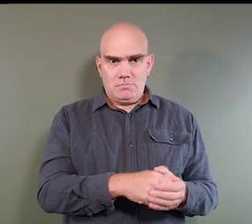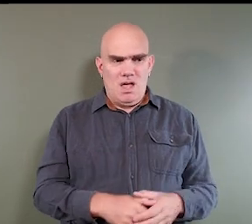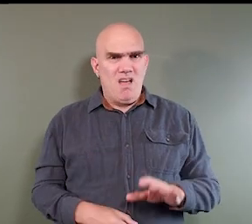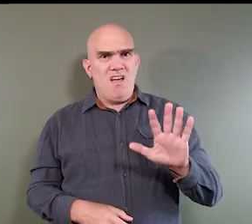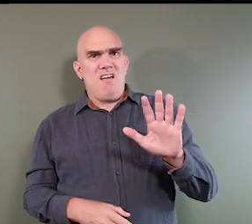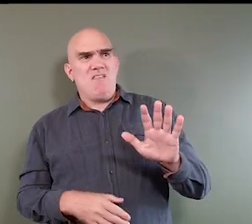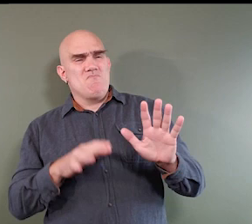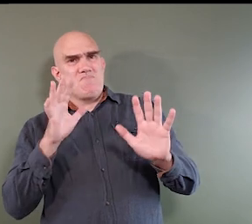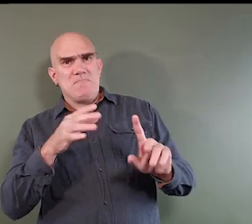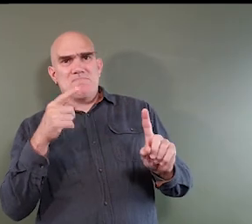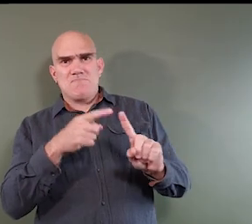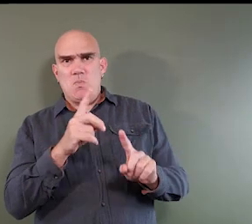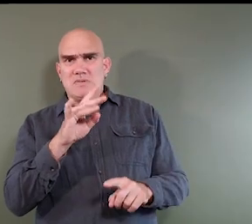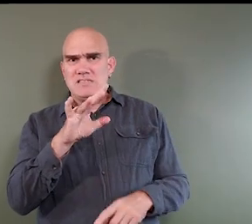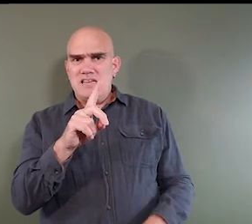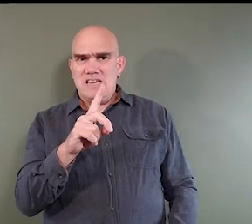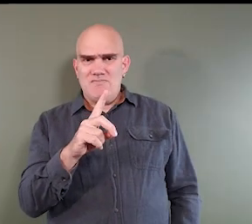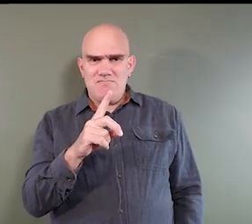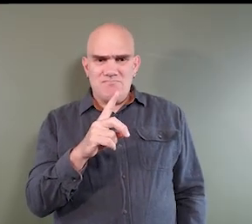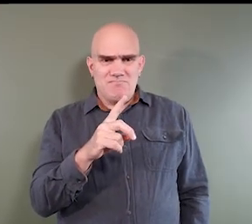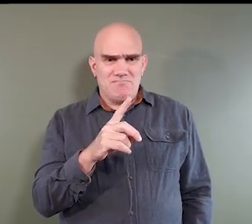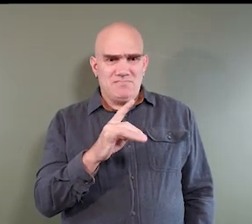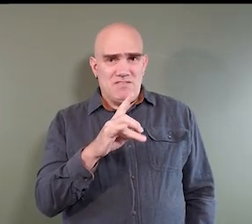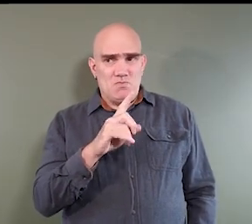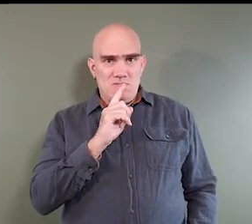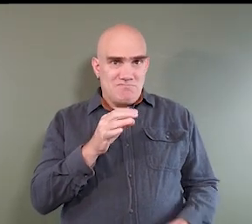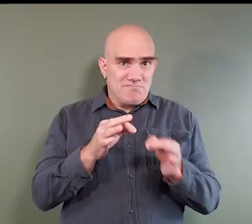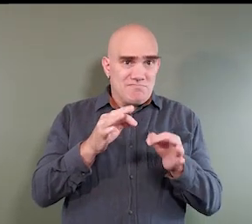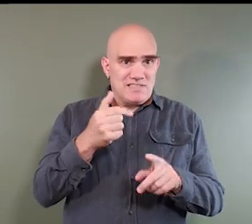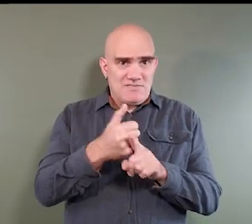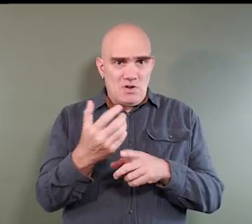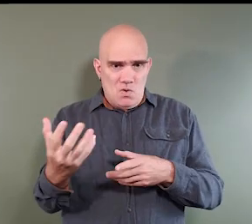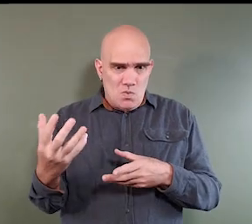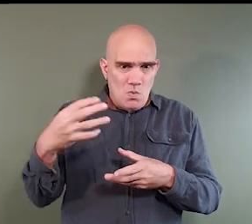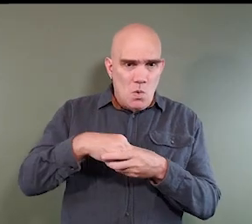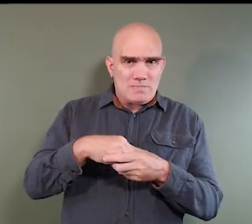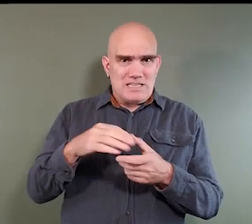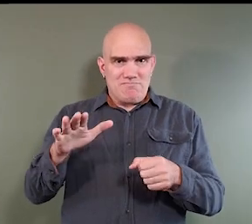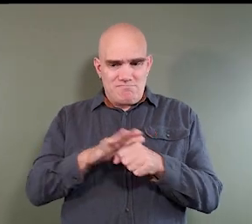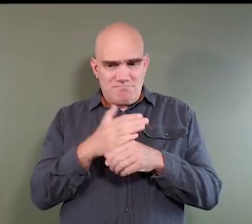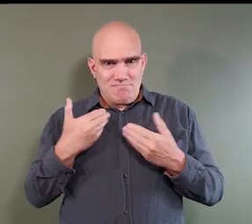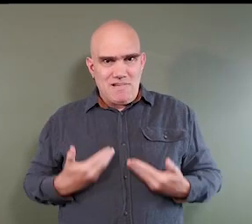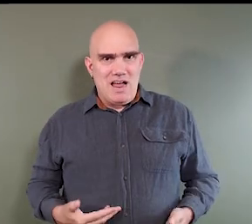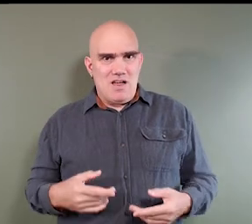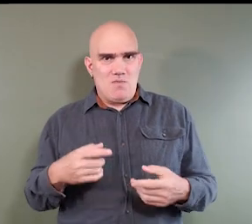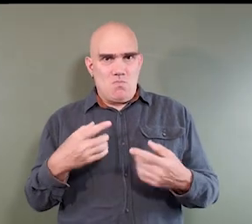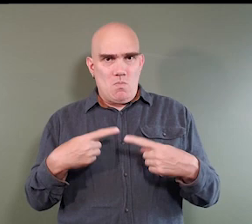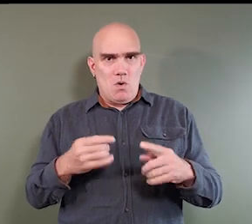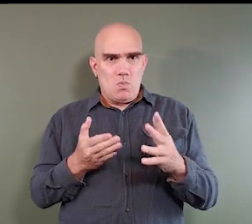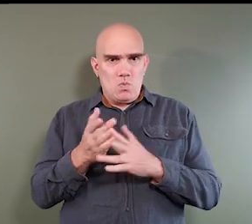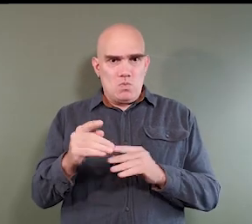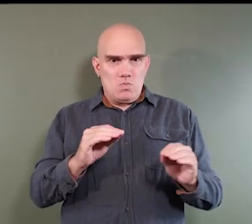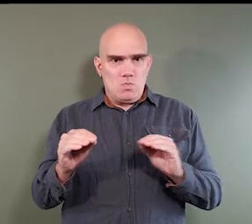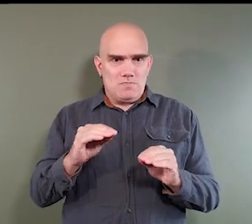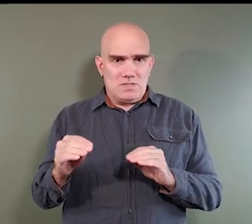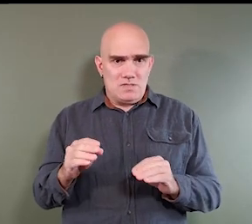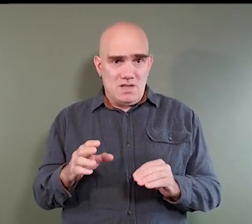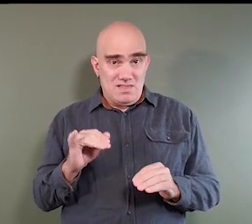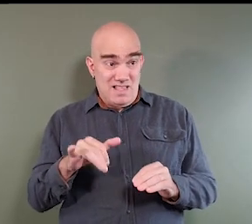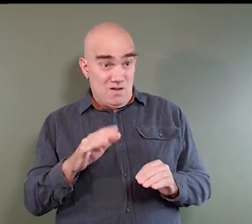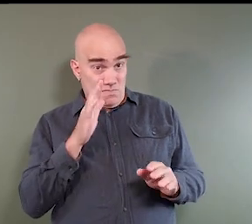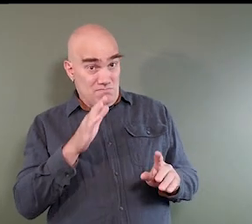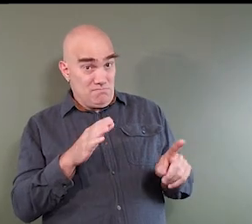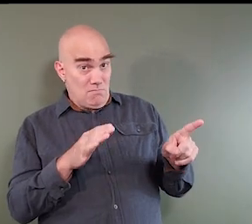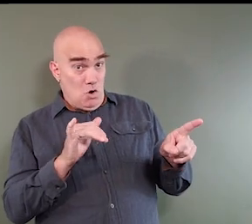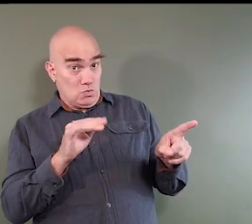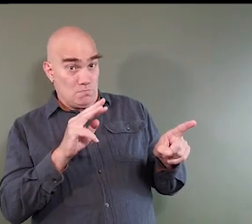That's a great point, David. So David is just saying that he's incorporating his total body as he goes through this movement. And the same thing's gonna apply for